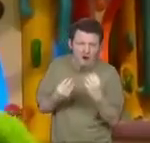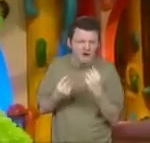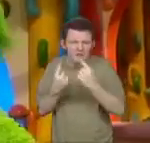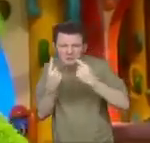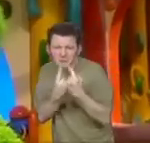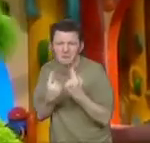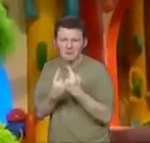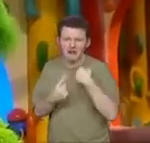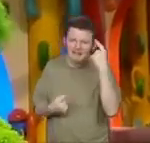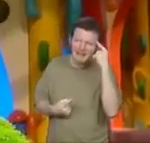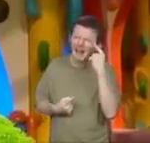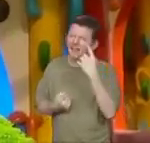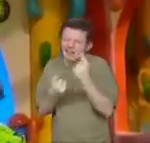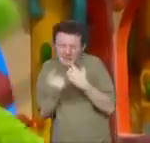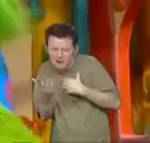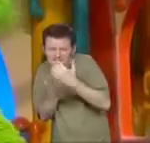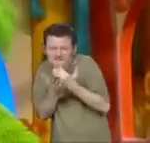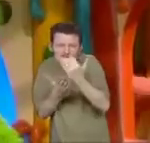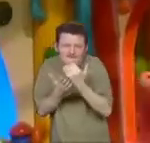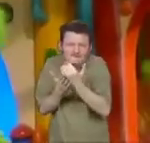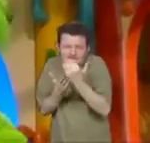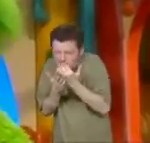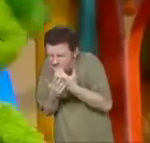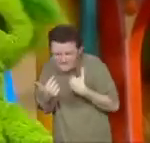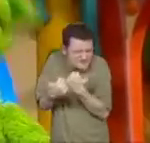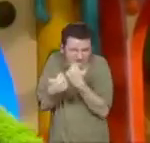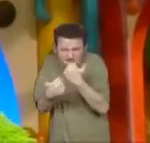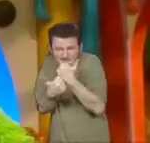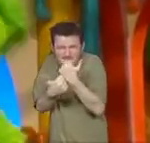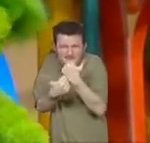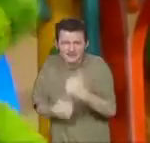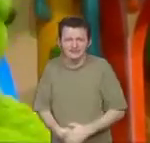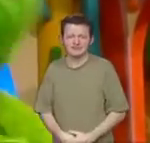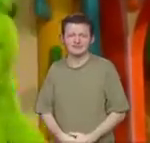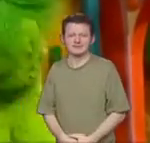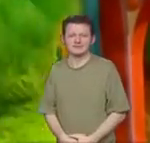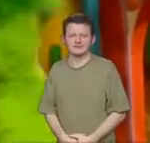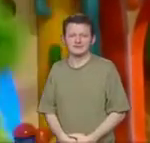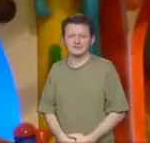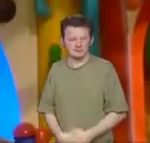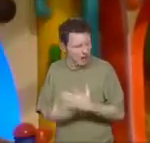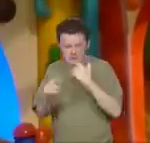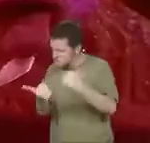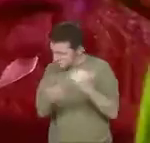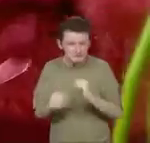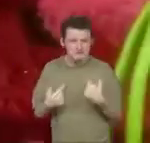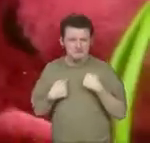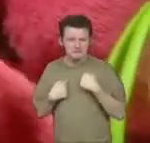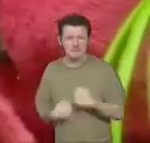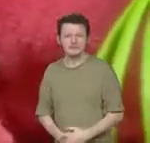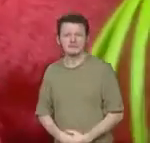soft and squidgy things, then I can start a soft and squidgy collection. How hoobie groovy is that?